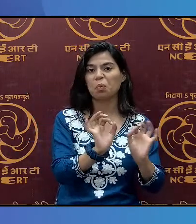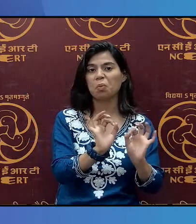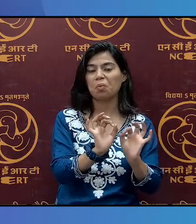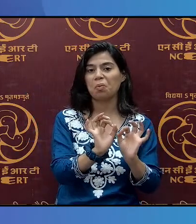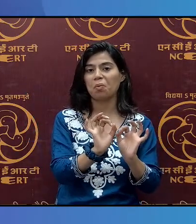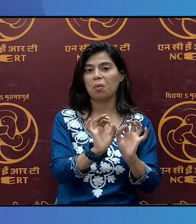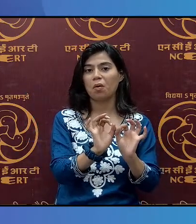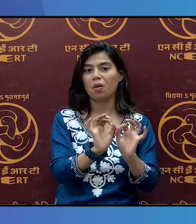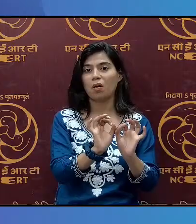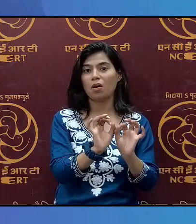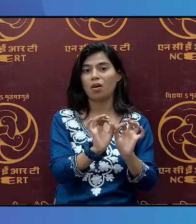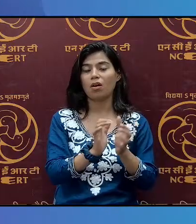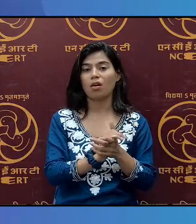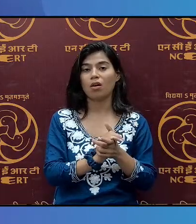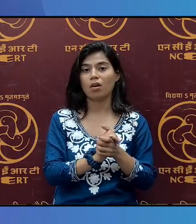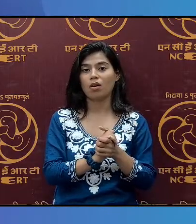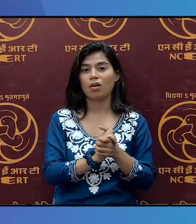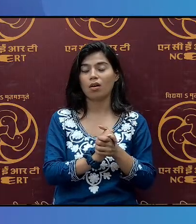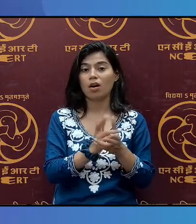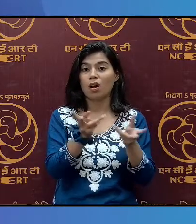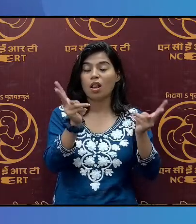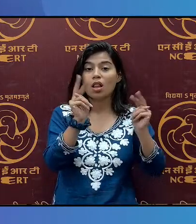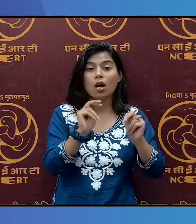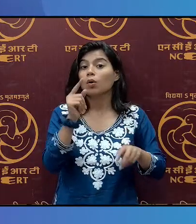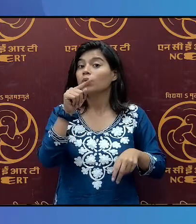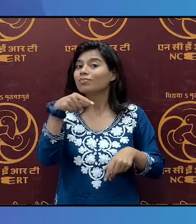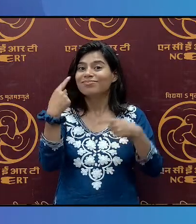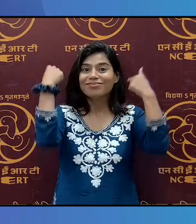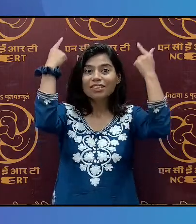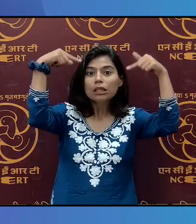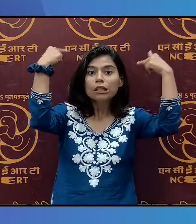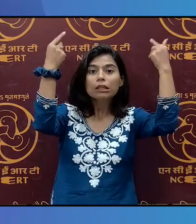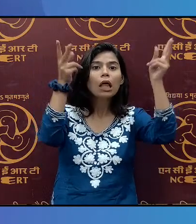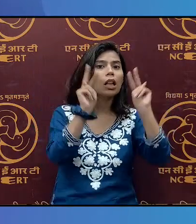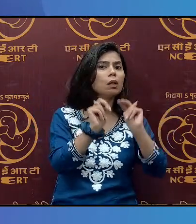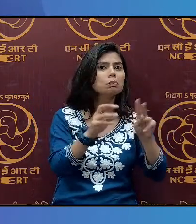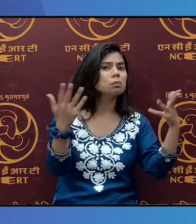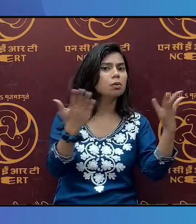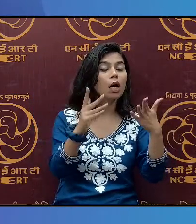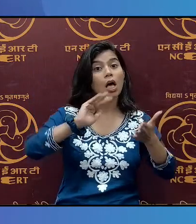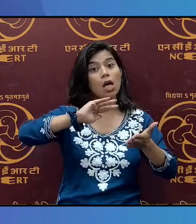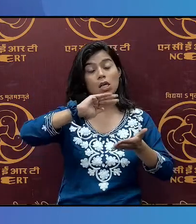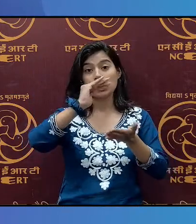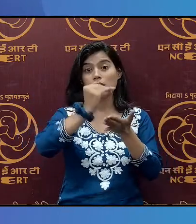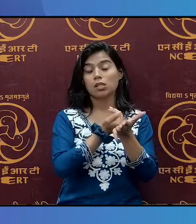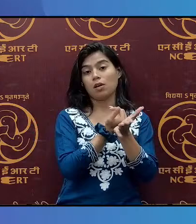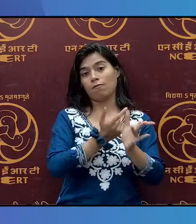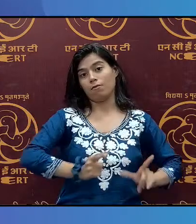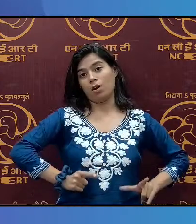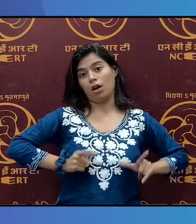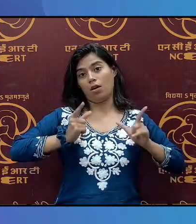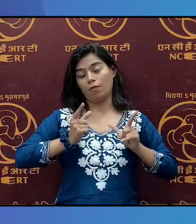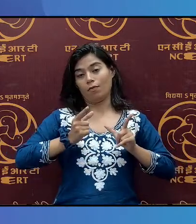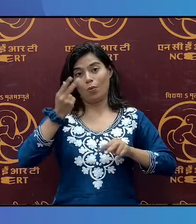need was to save its own life. Saving the life is more important